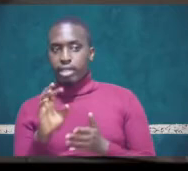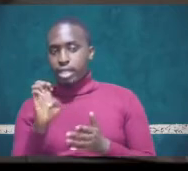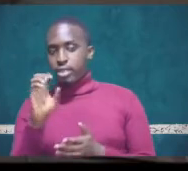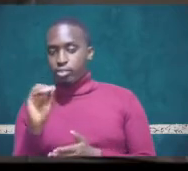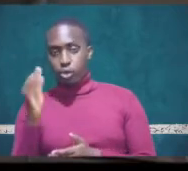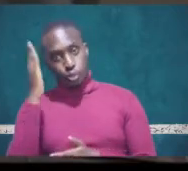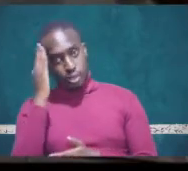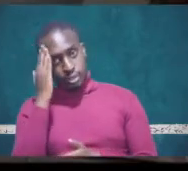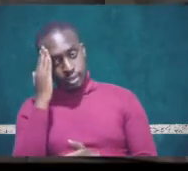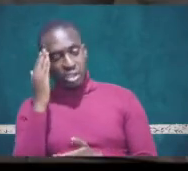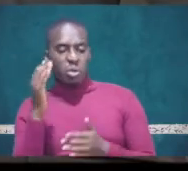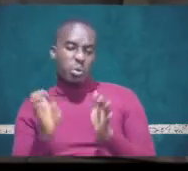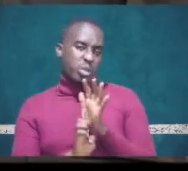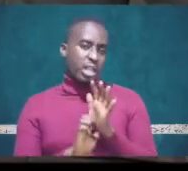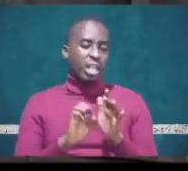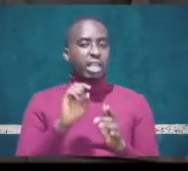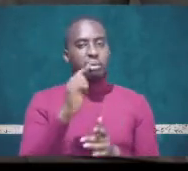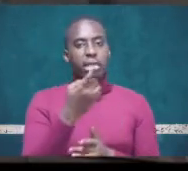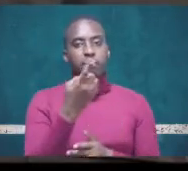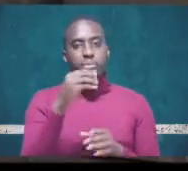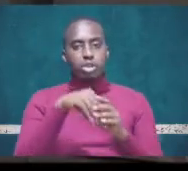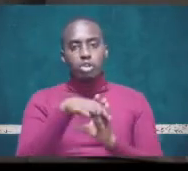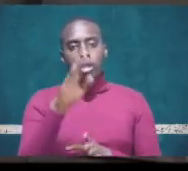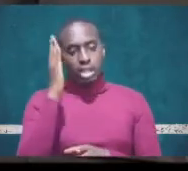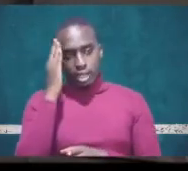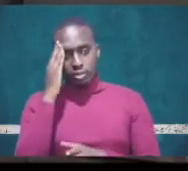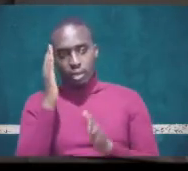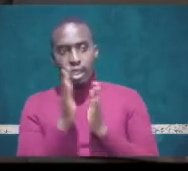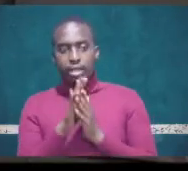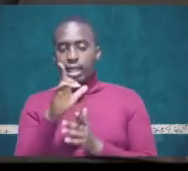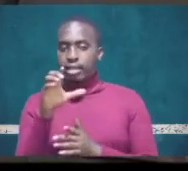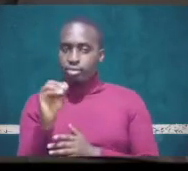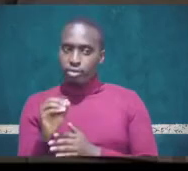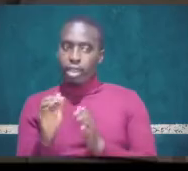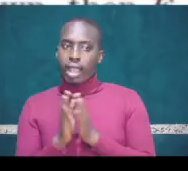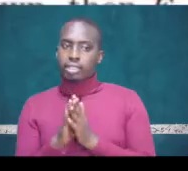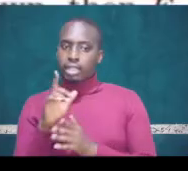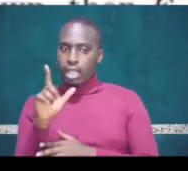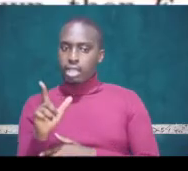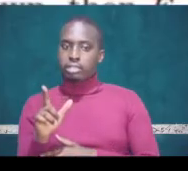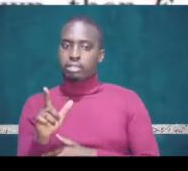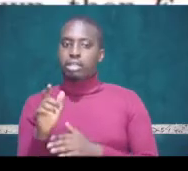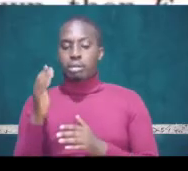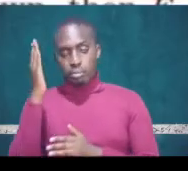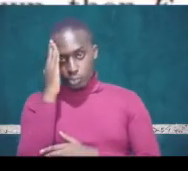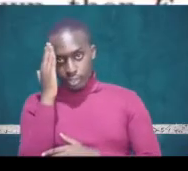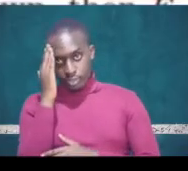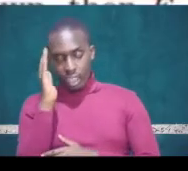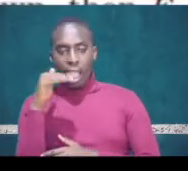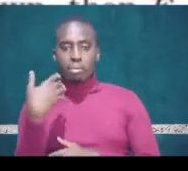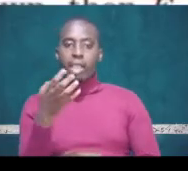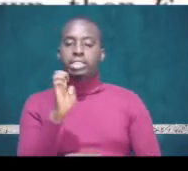known, so suppose that one of that is known, and length L0 and L are known,